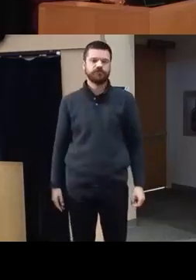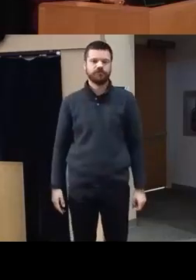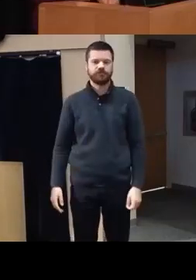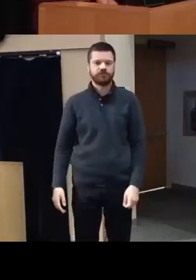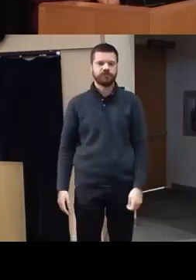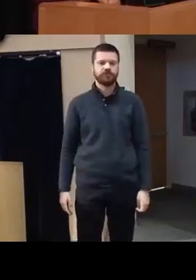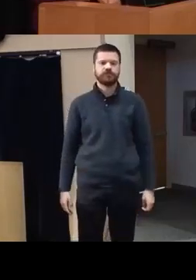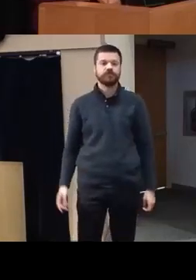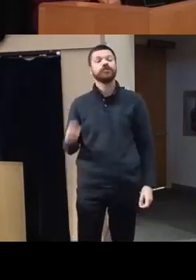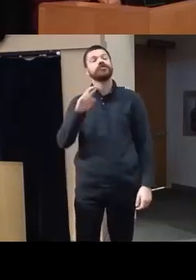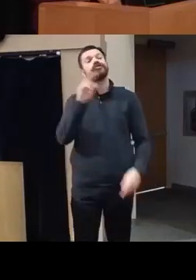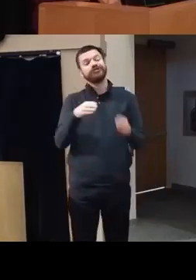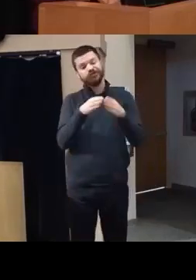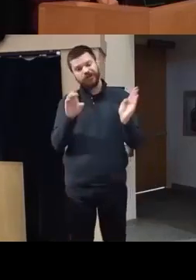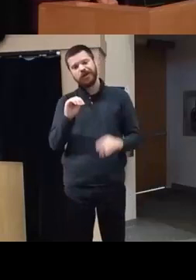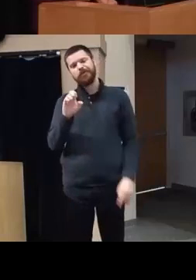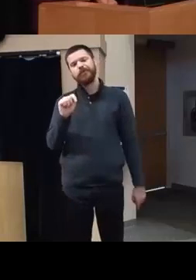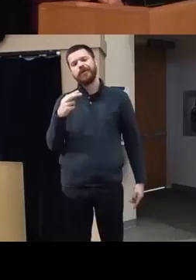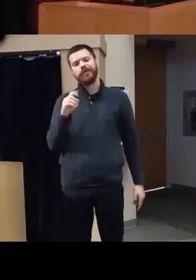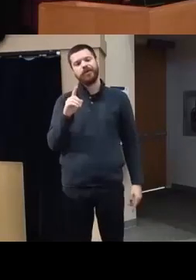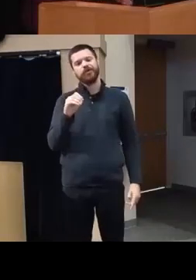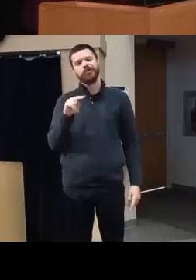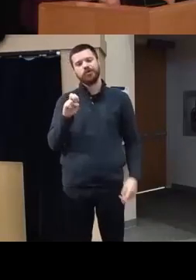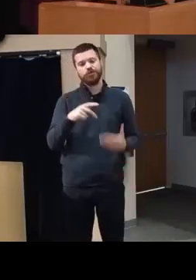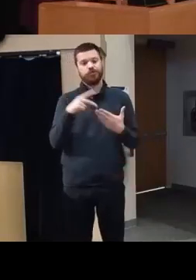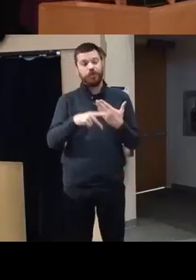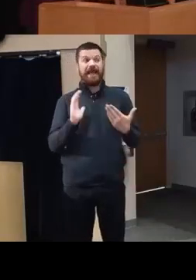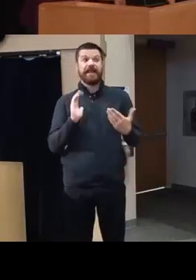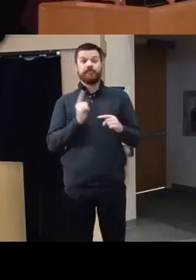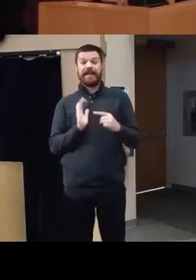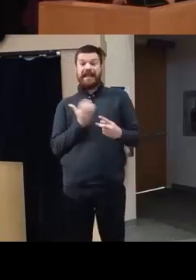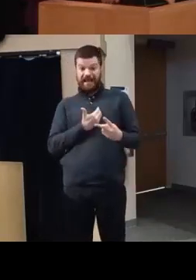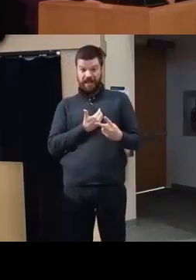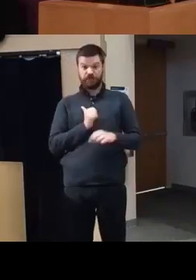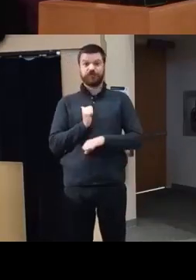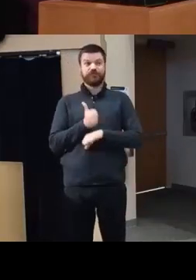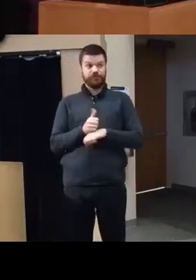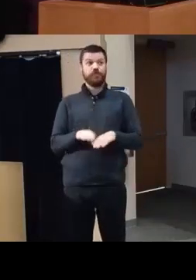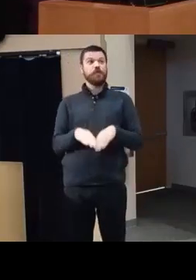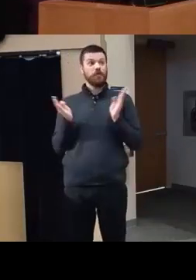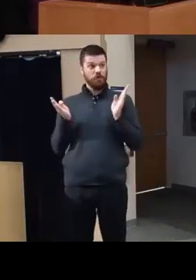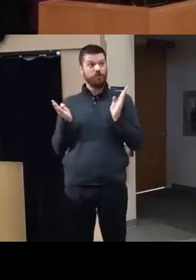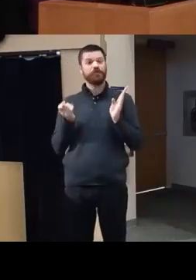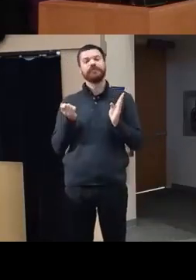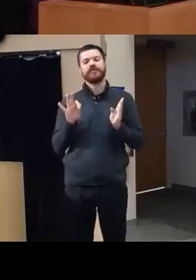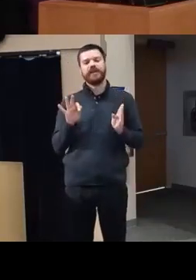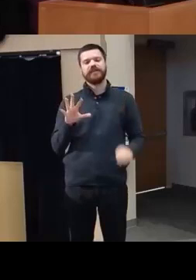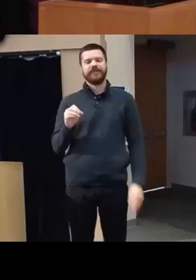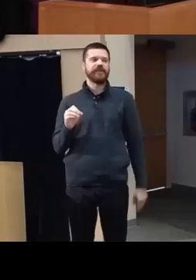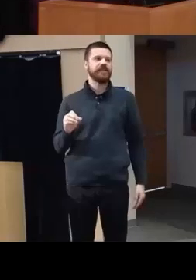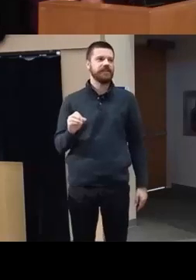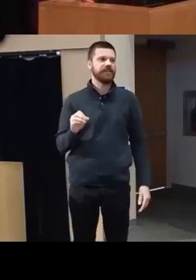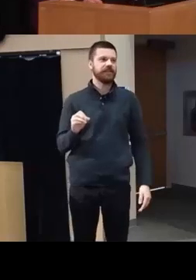Rochester General Methadone Program opened in '72, and our methadone program opened in